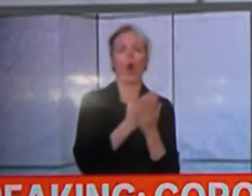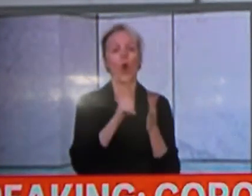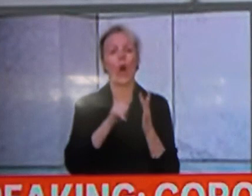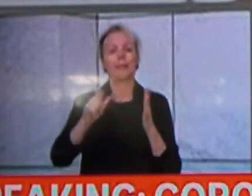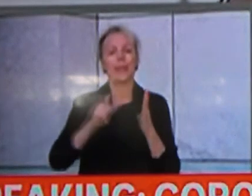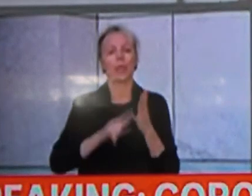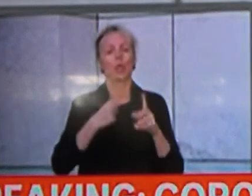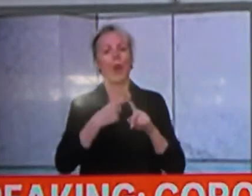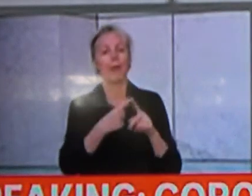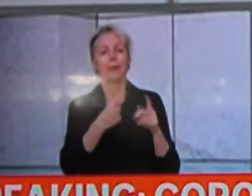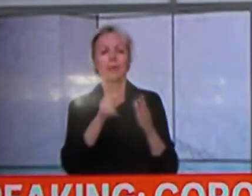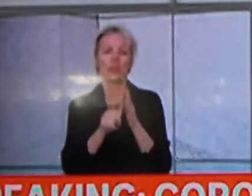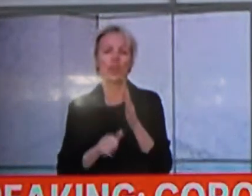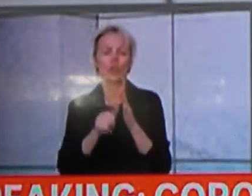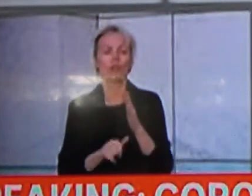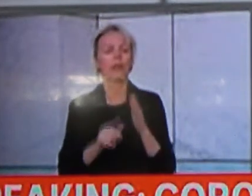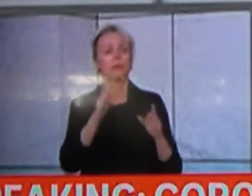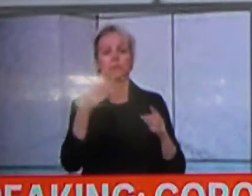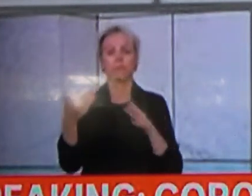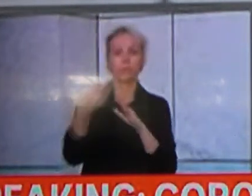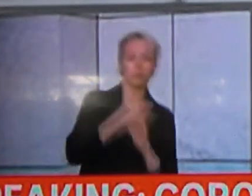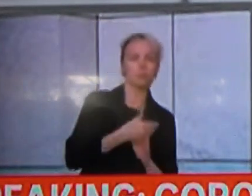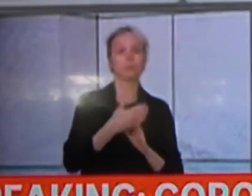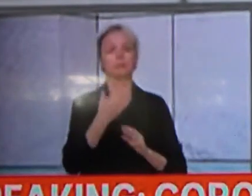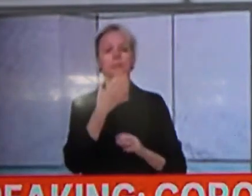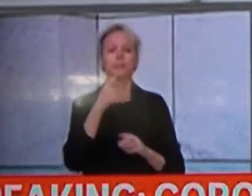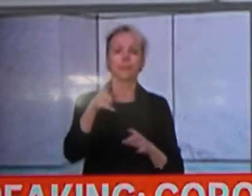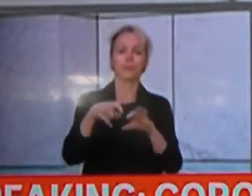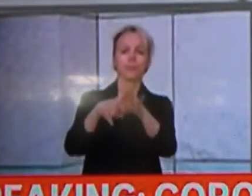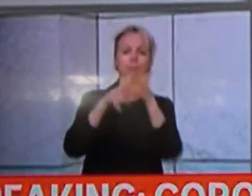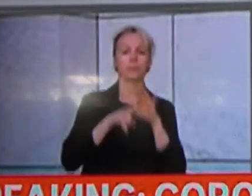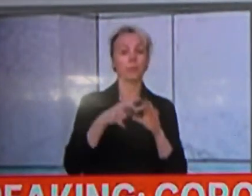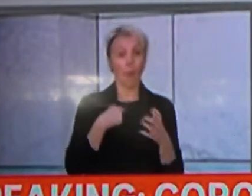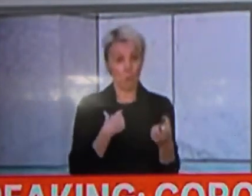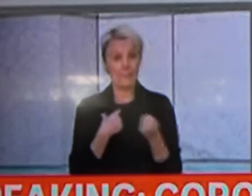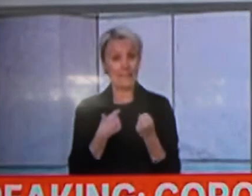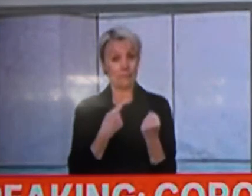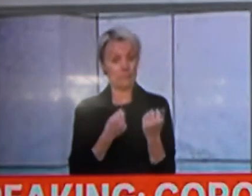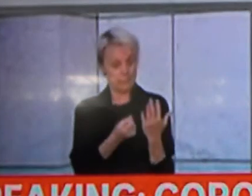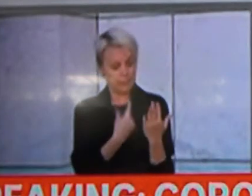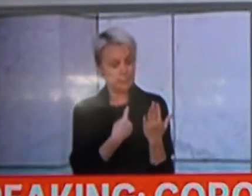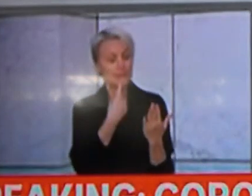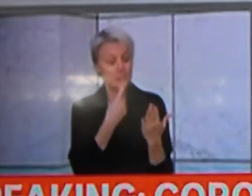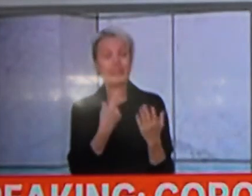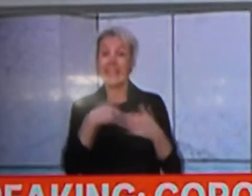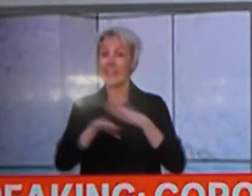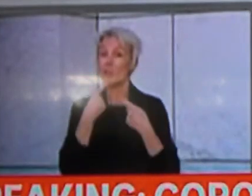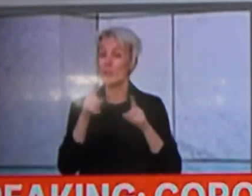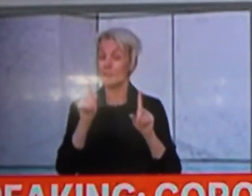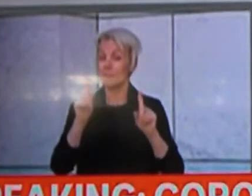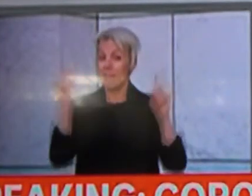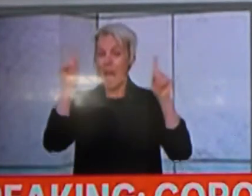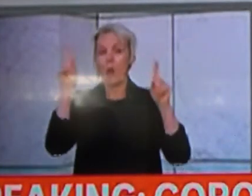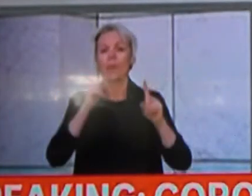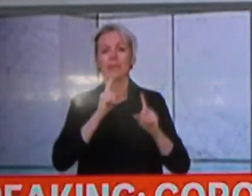those procedures. Yeah, I'm trying to give everybody one go, so I'm... Text message saying we've just broken the news that New South Wales and Victoria